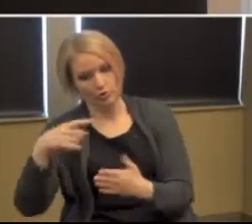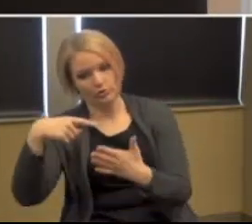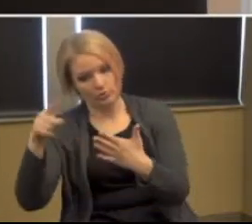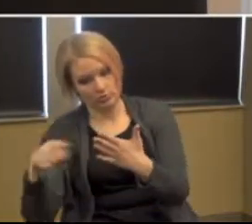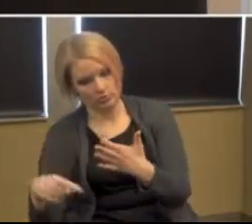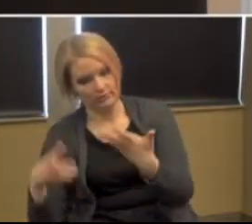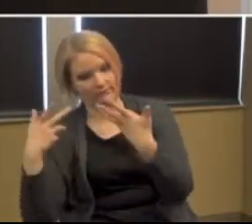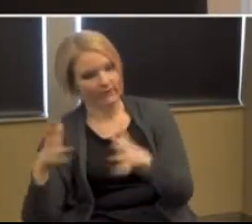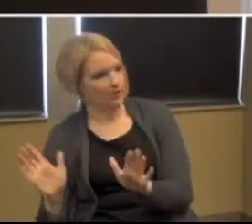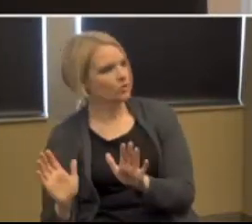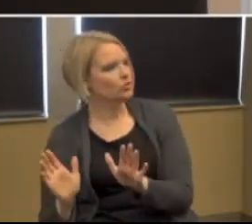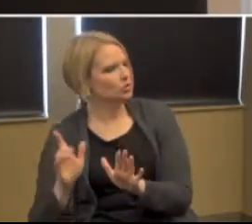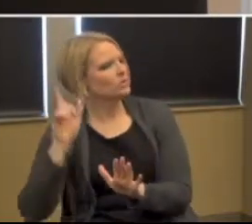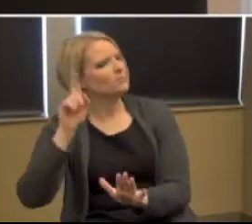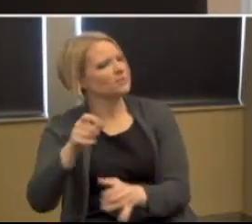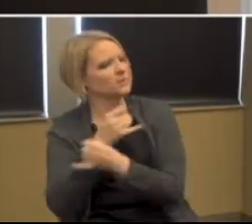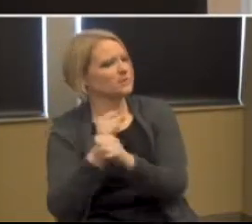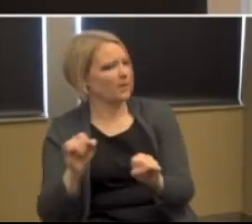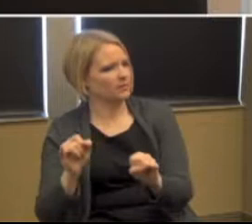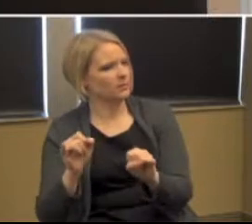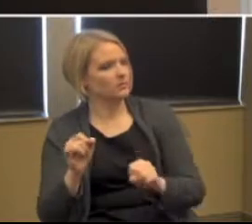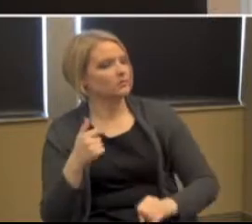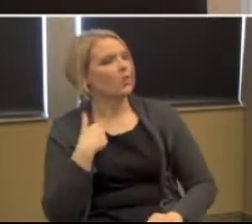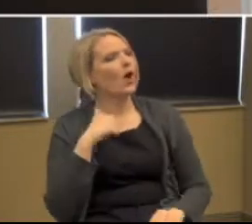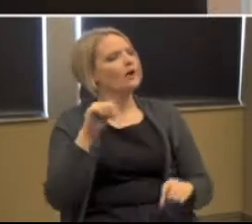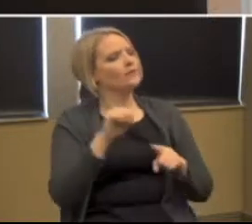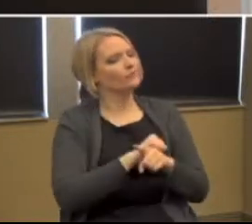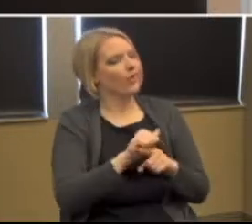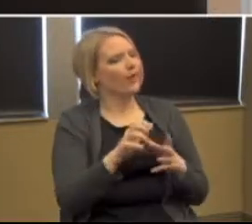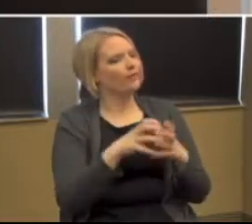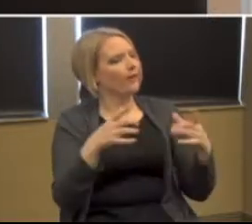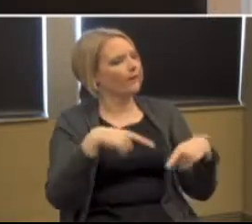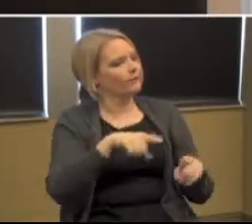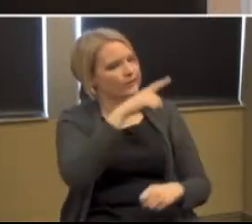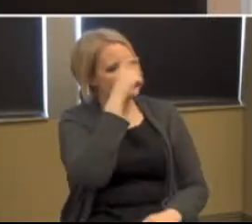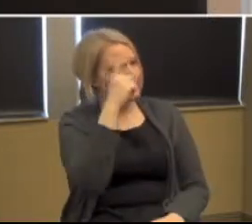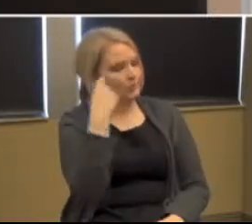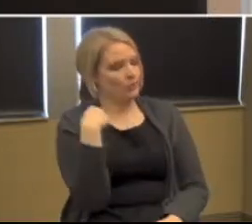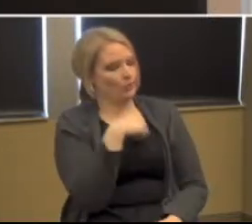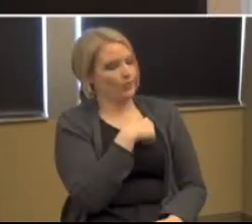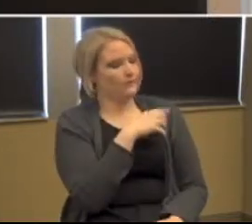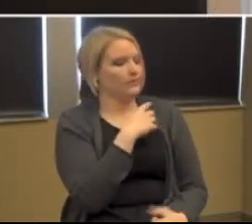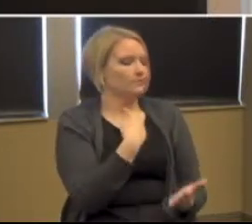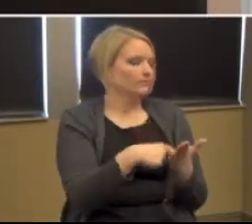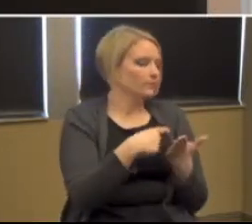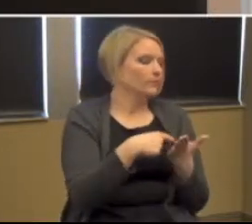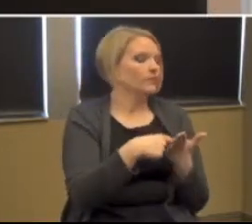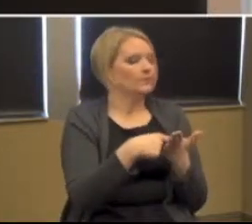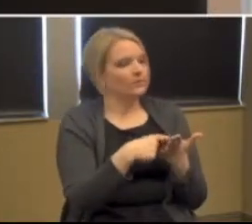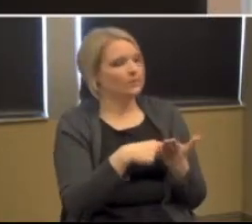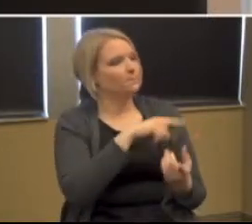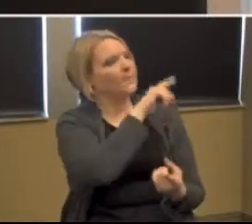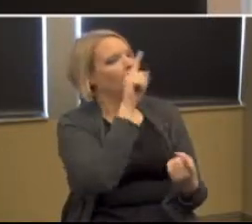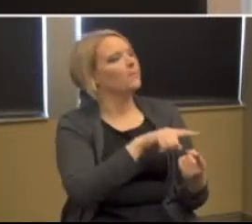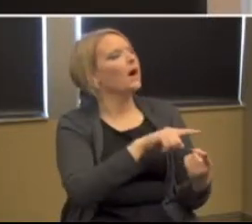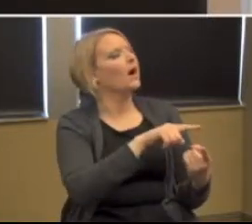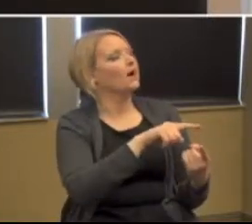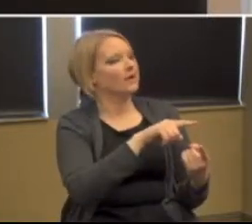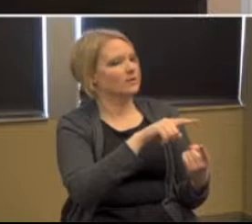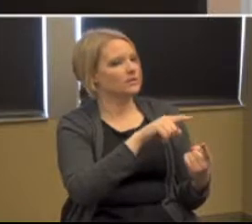independent. I do a lot of these trainings over the summer, and we talk about minimizing distractions. And